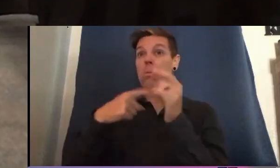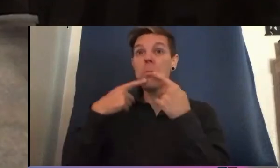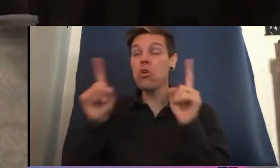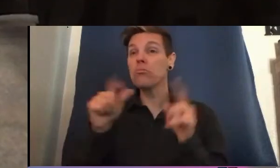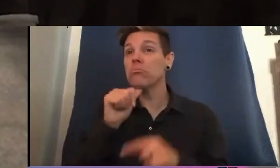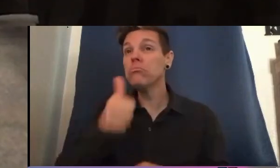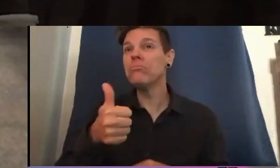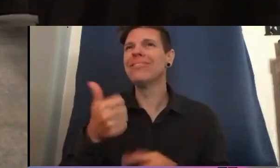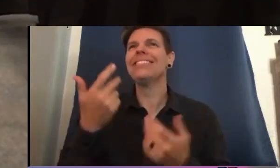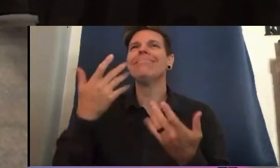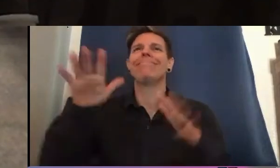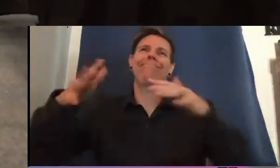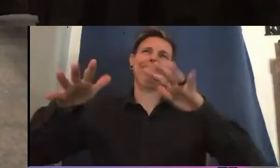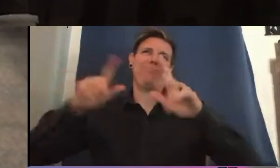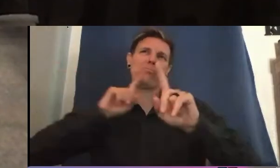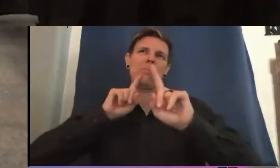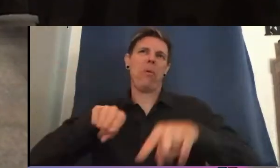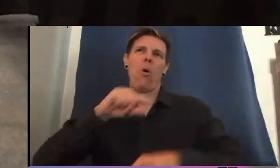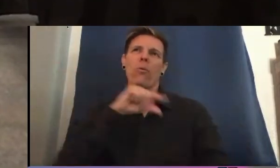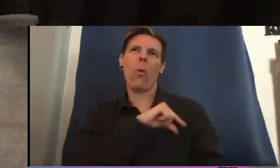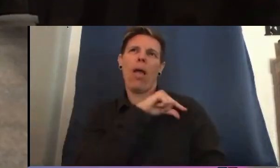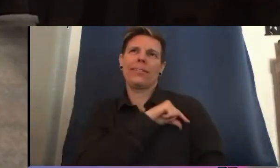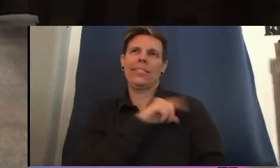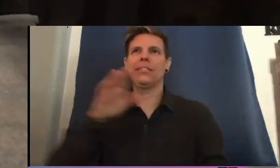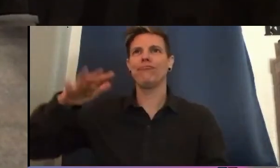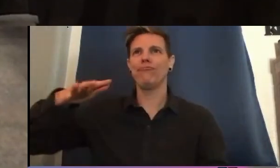for your time. I appreciate it.